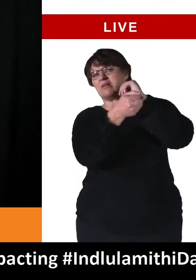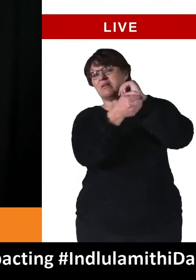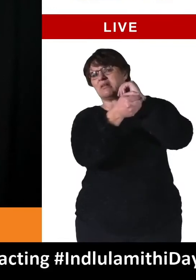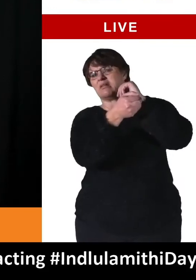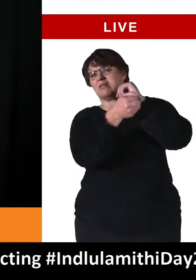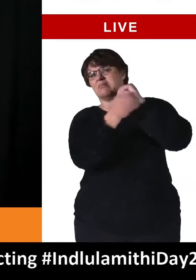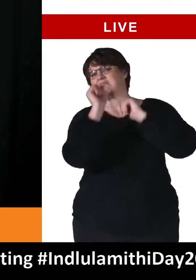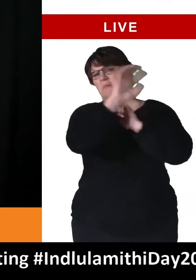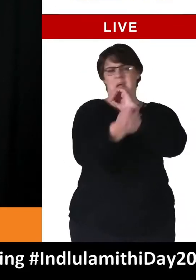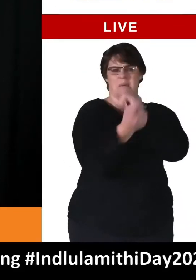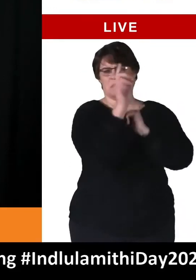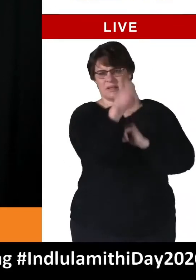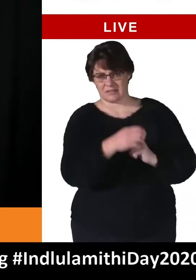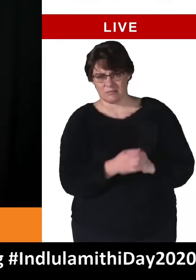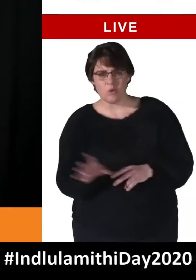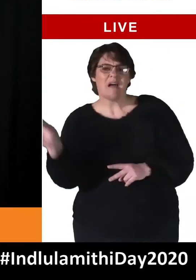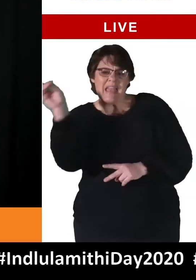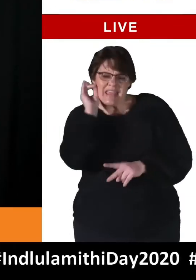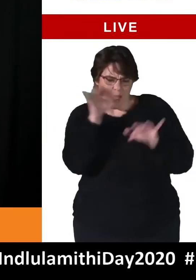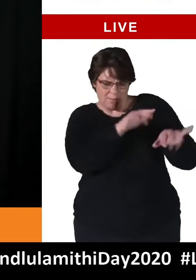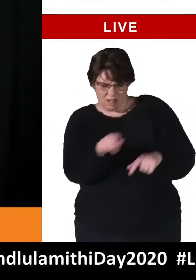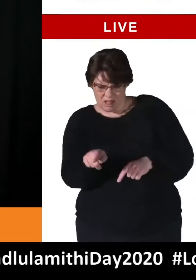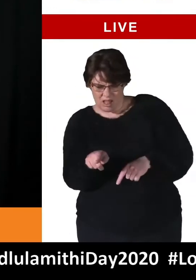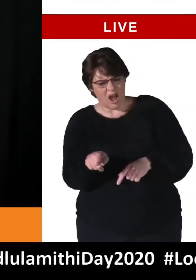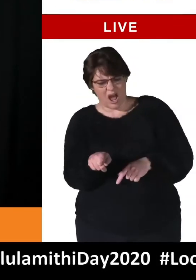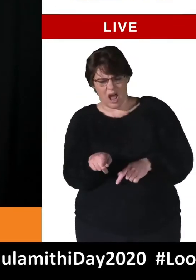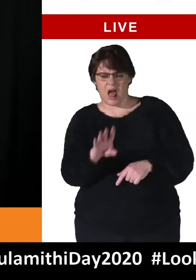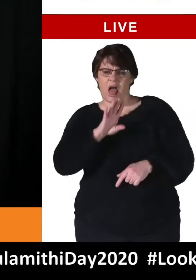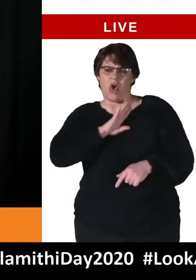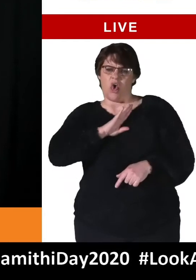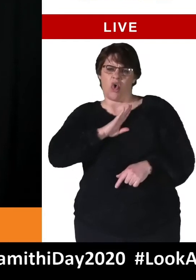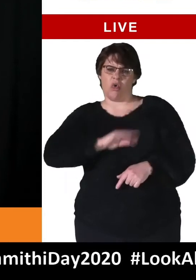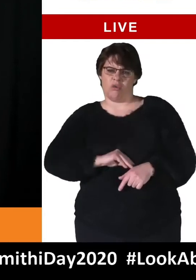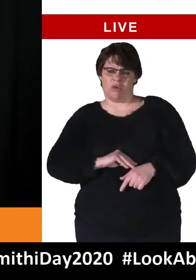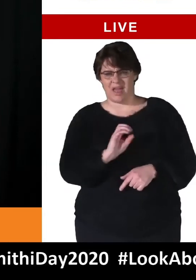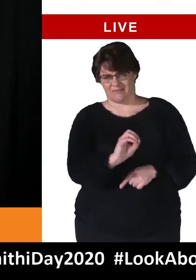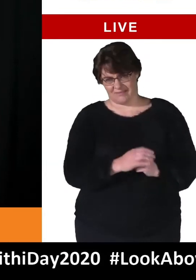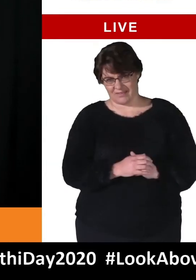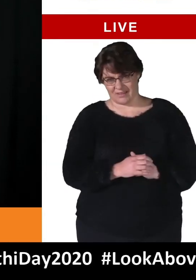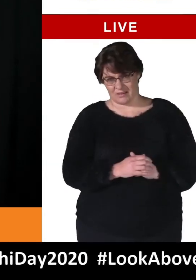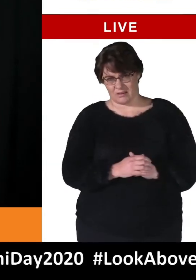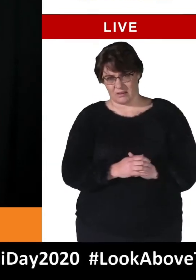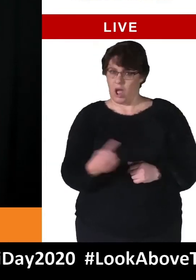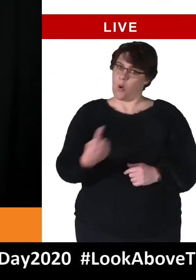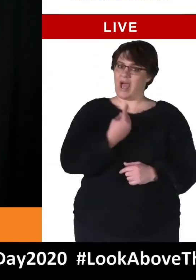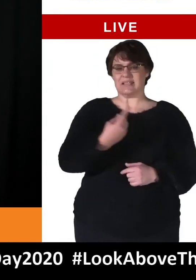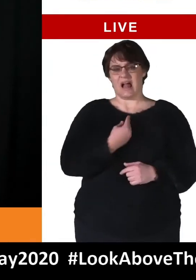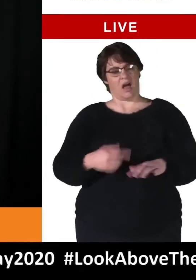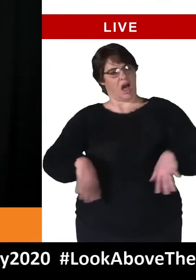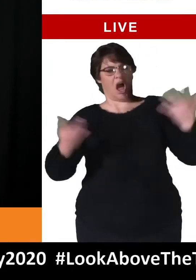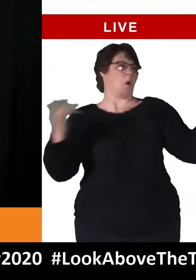globally. We even hear our people beginning to despair. And we can't say that we ourselves, we are not